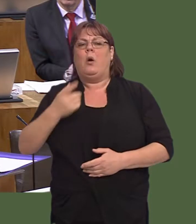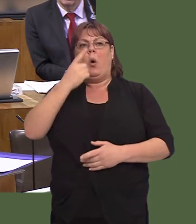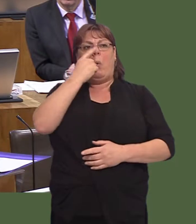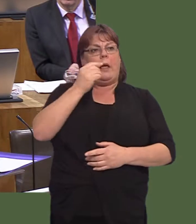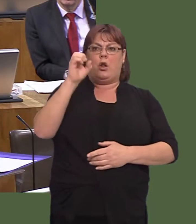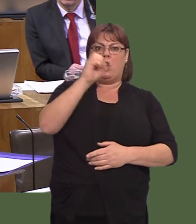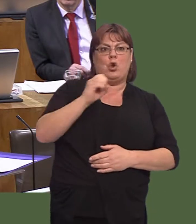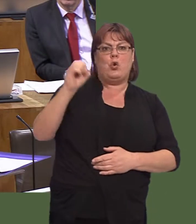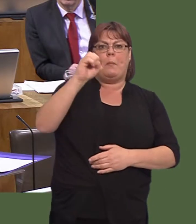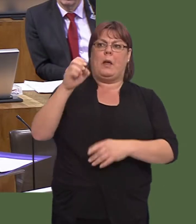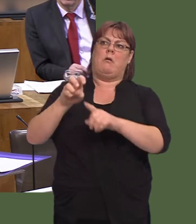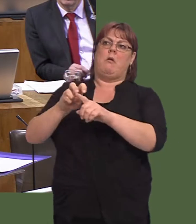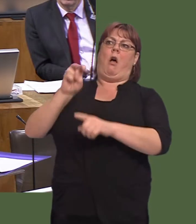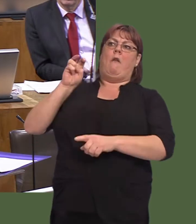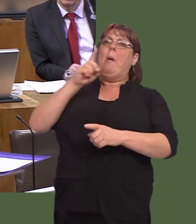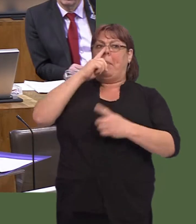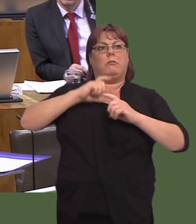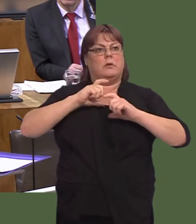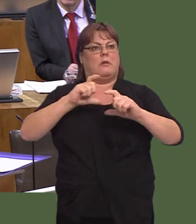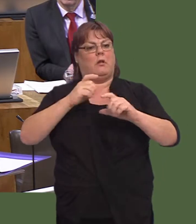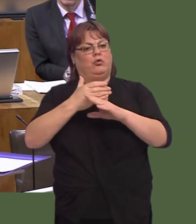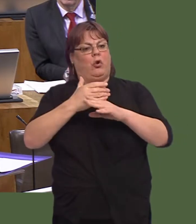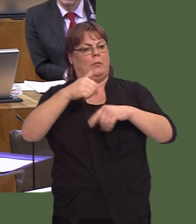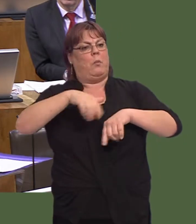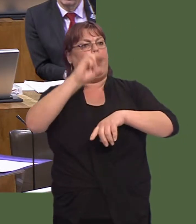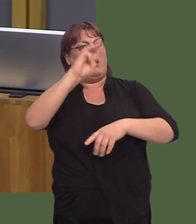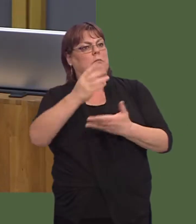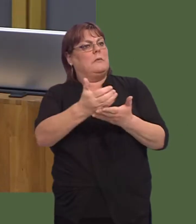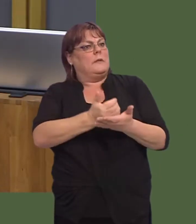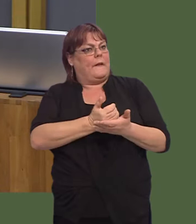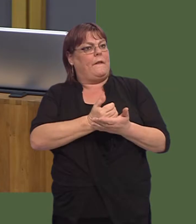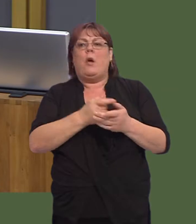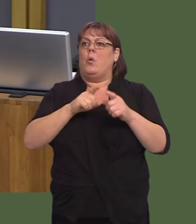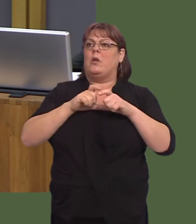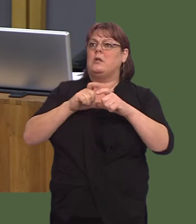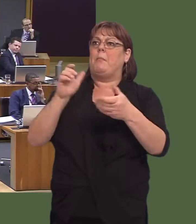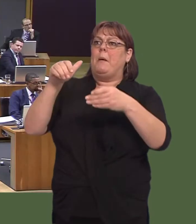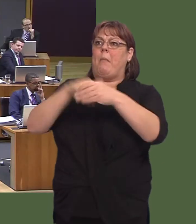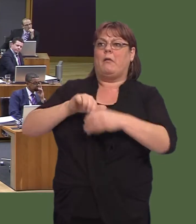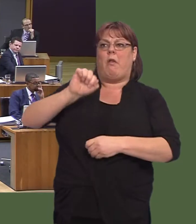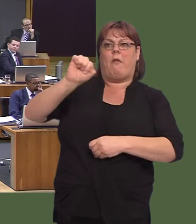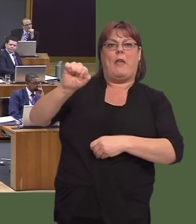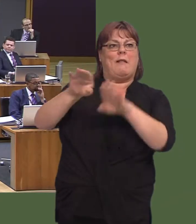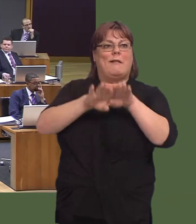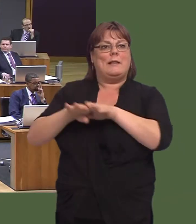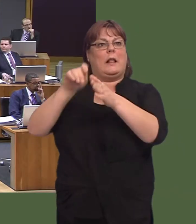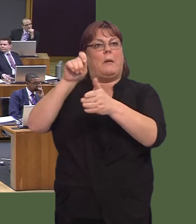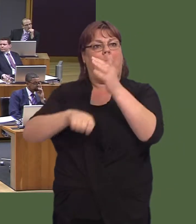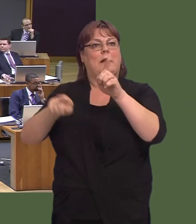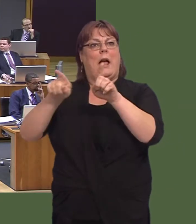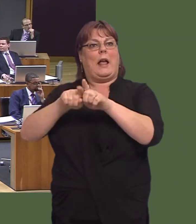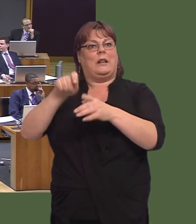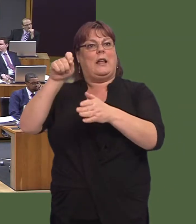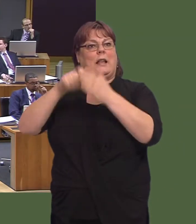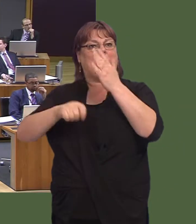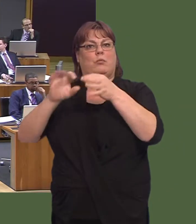Union in a way which doesn't endanger jobs in Wales, and that we can work within the single market and be part of the customs union. And